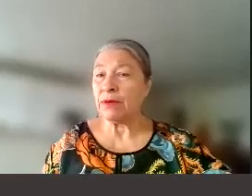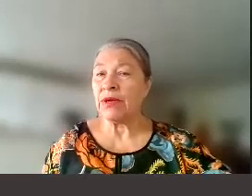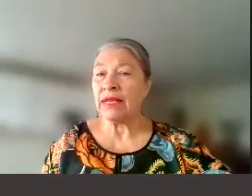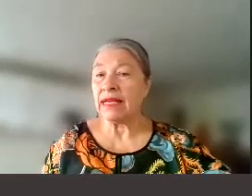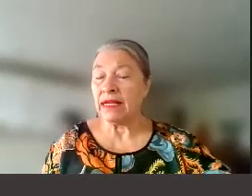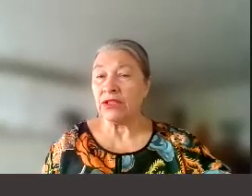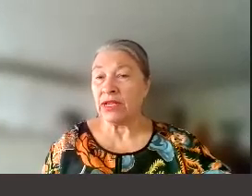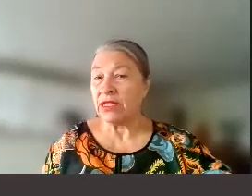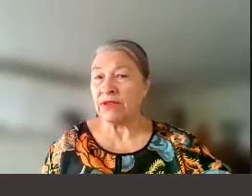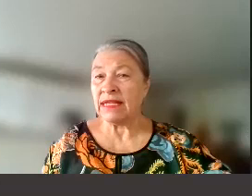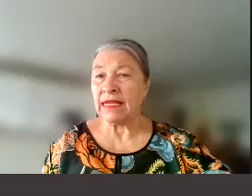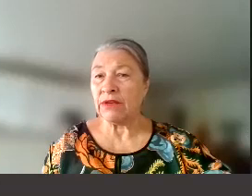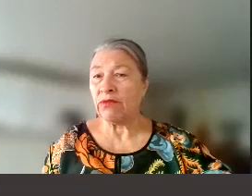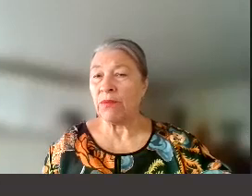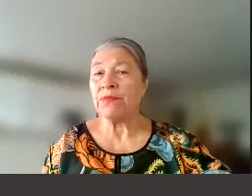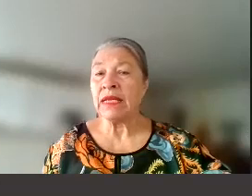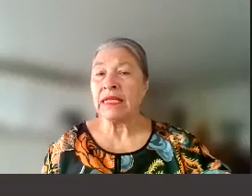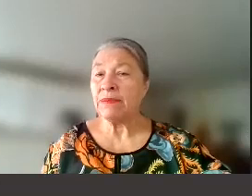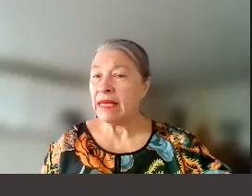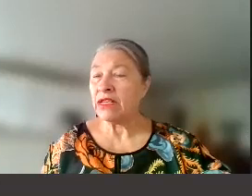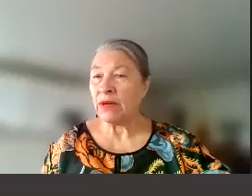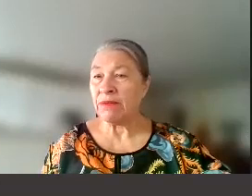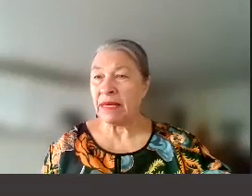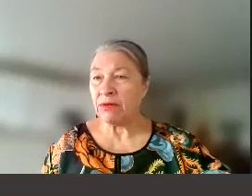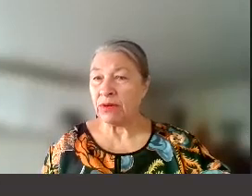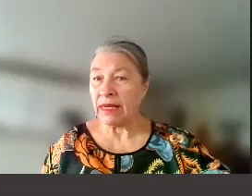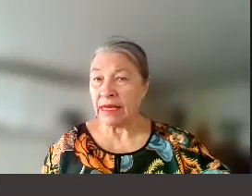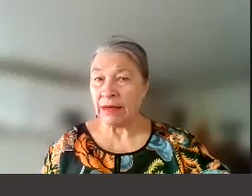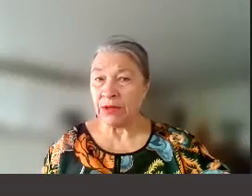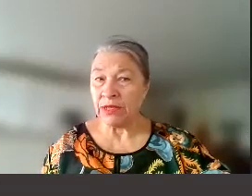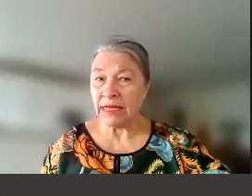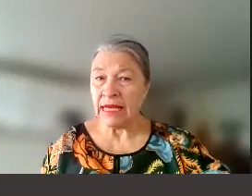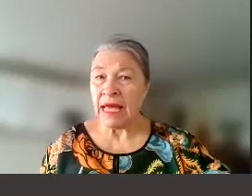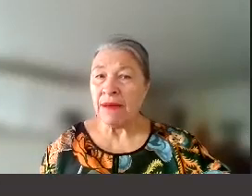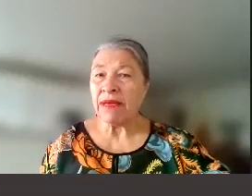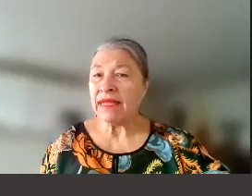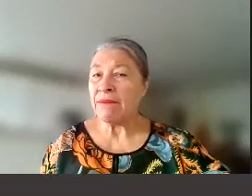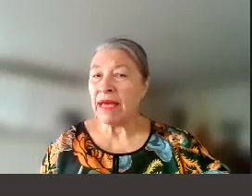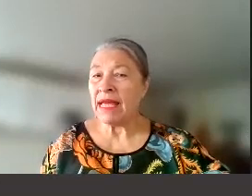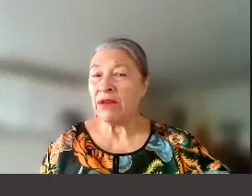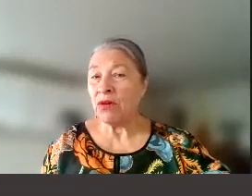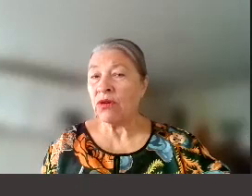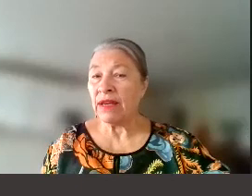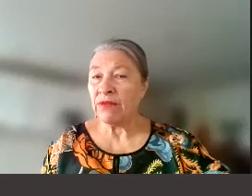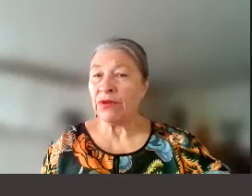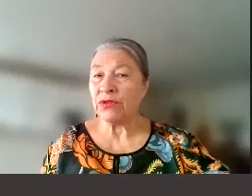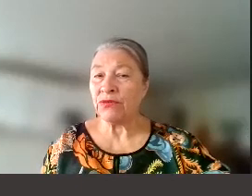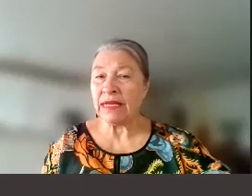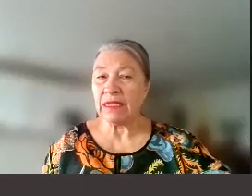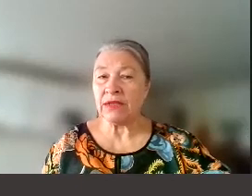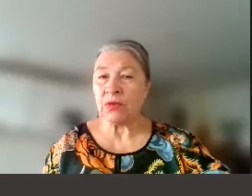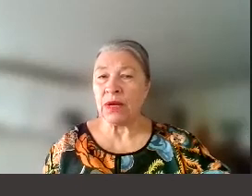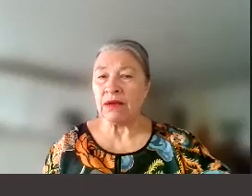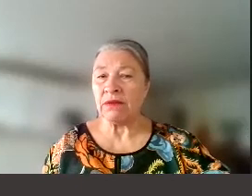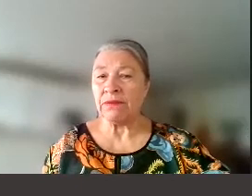their spoken English in New Zealand from speaking to other people in the community, but they may not have learned to